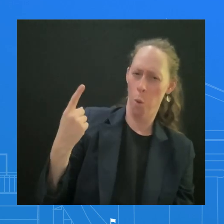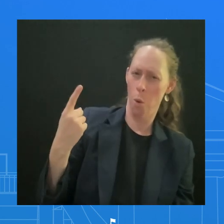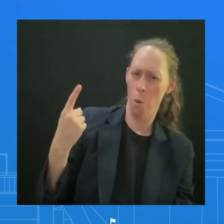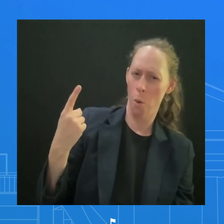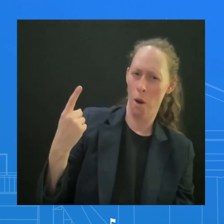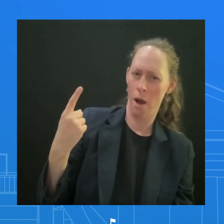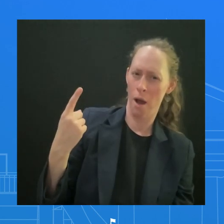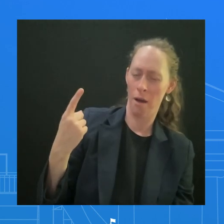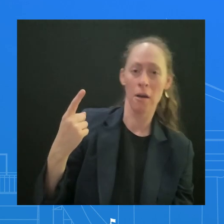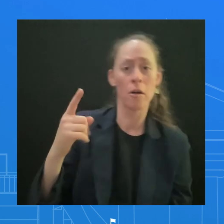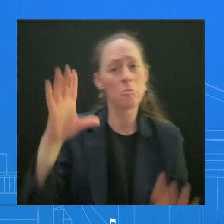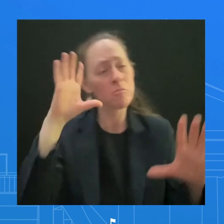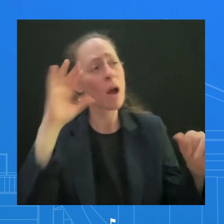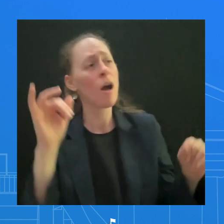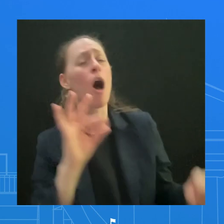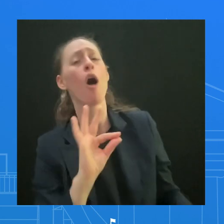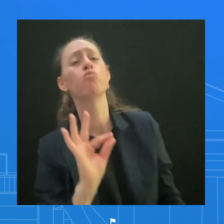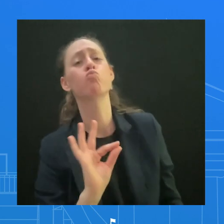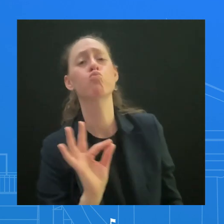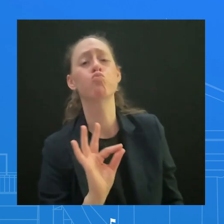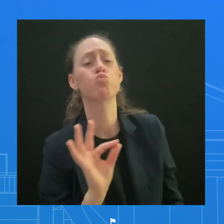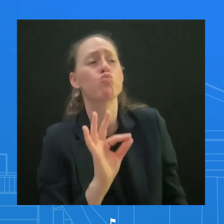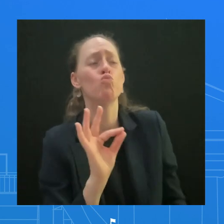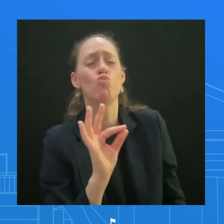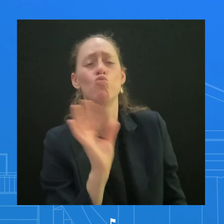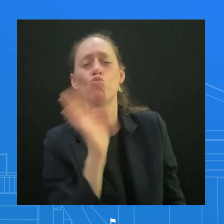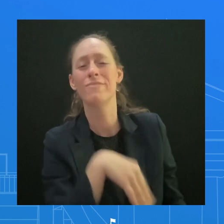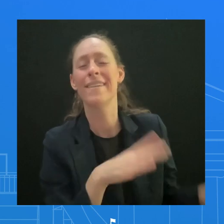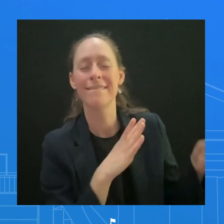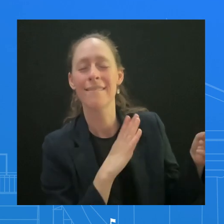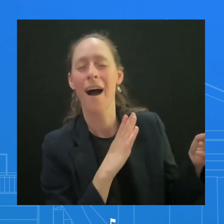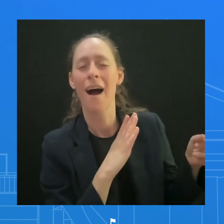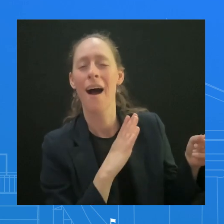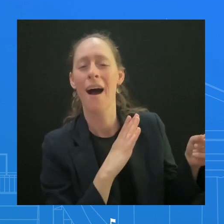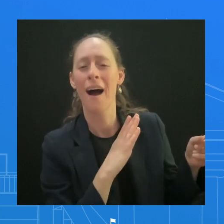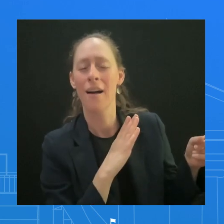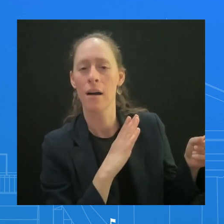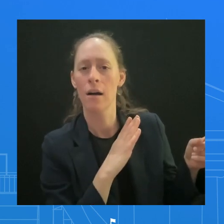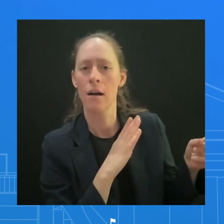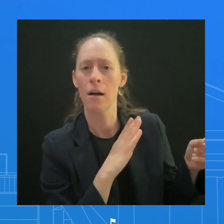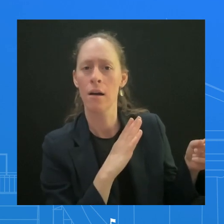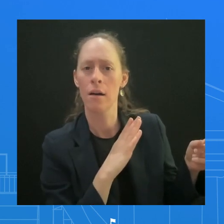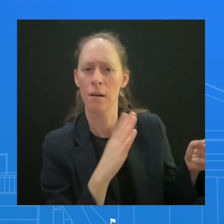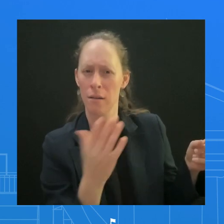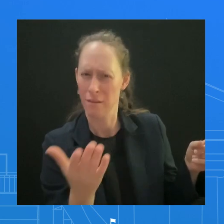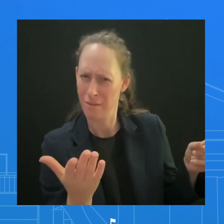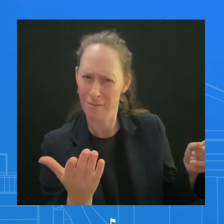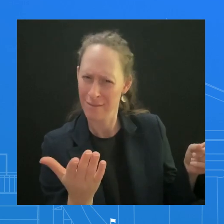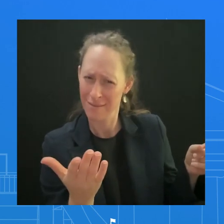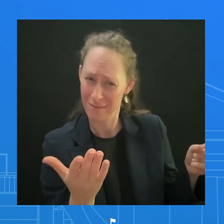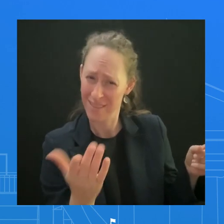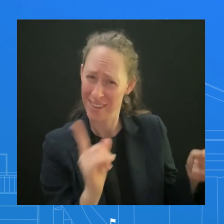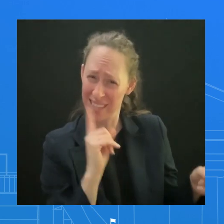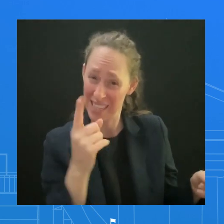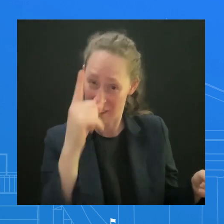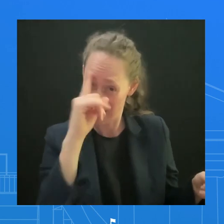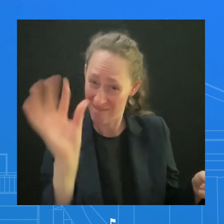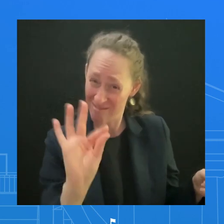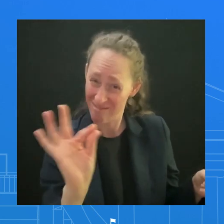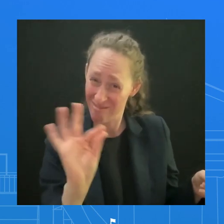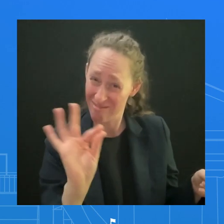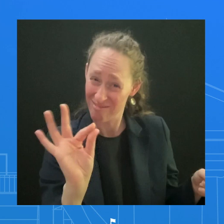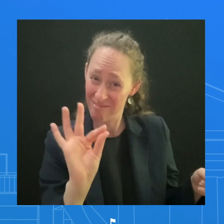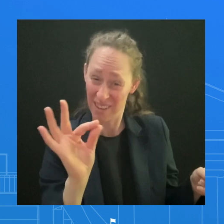had no real consequence? Because he believes it. And we're still in communication with the PRC